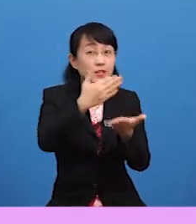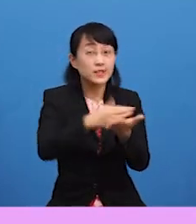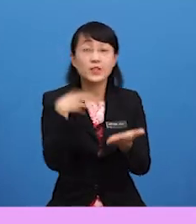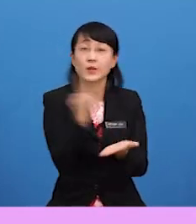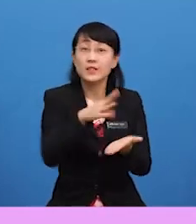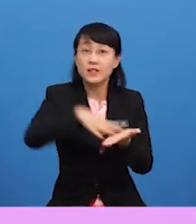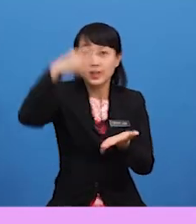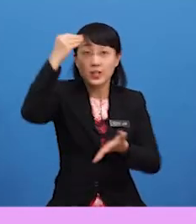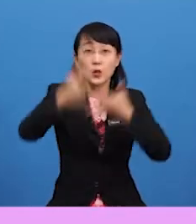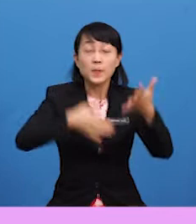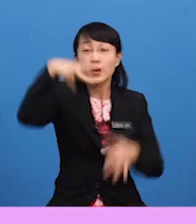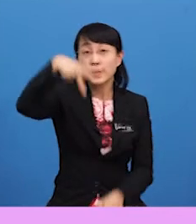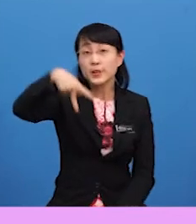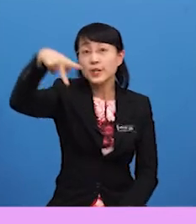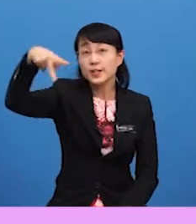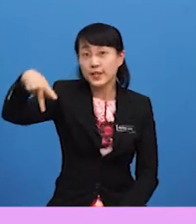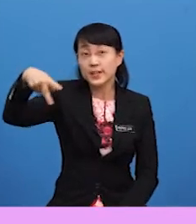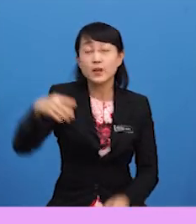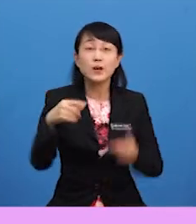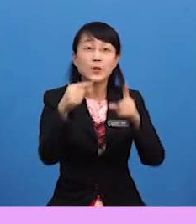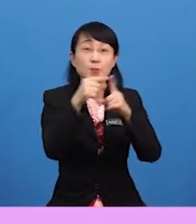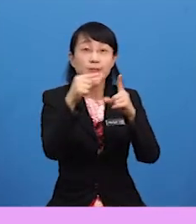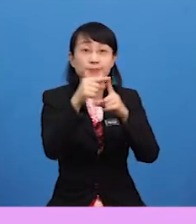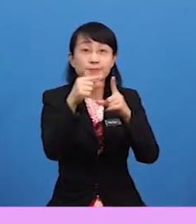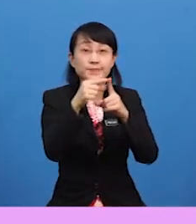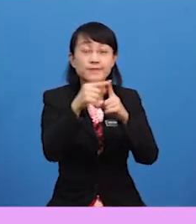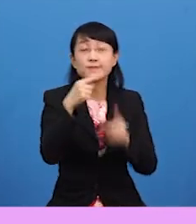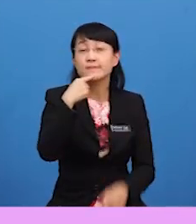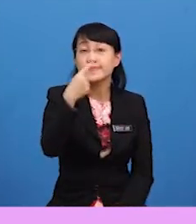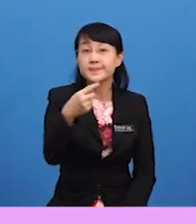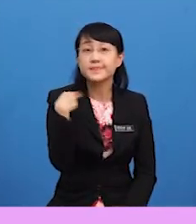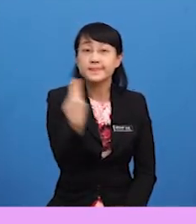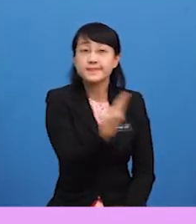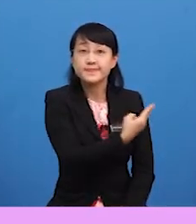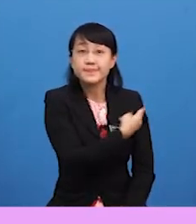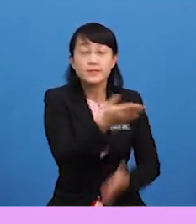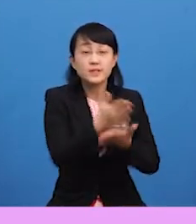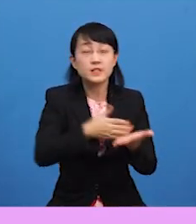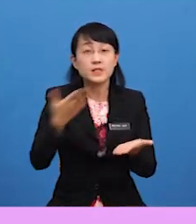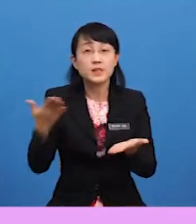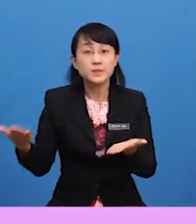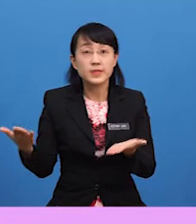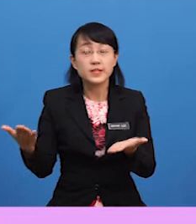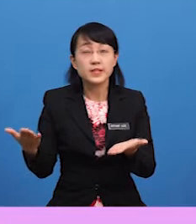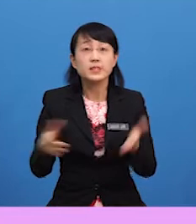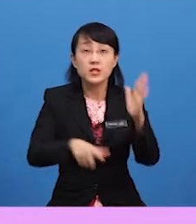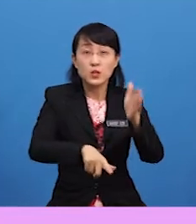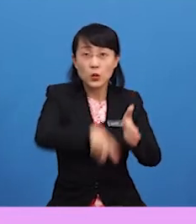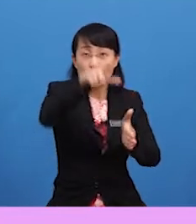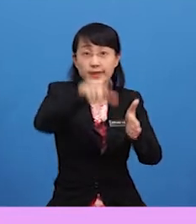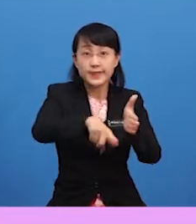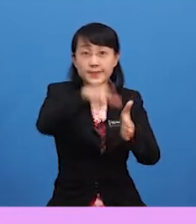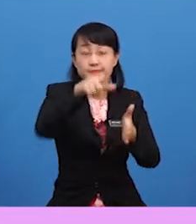about prepositions, which are words that tell us where something is located.